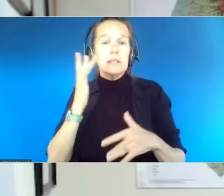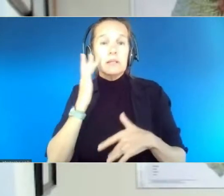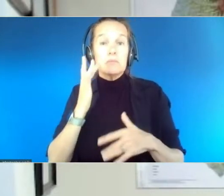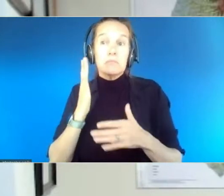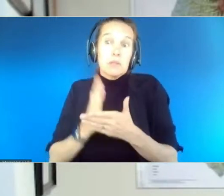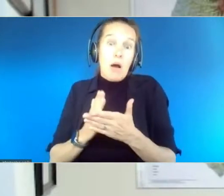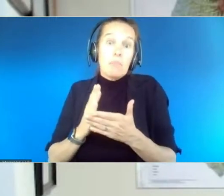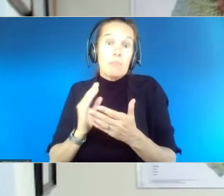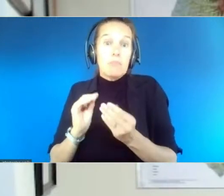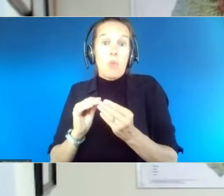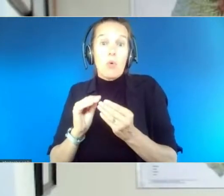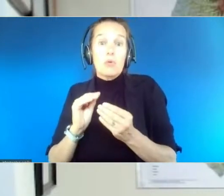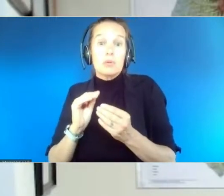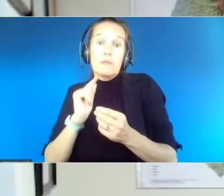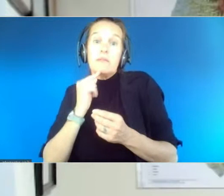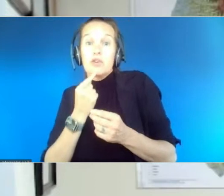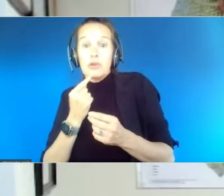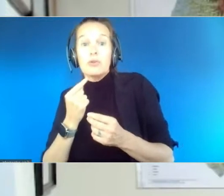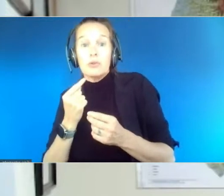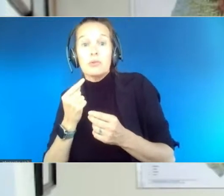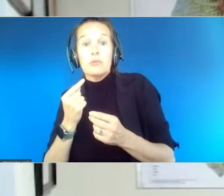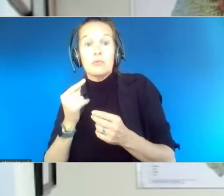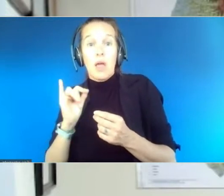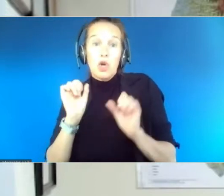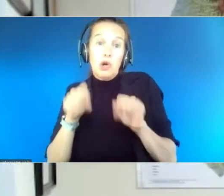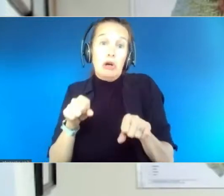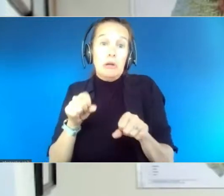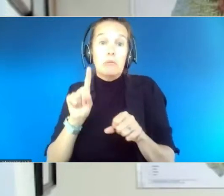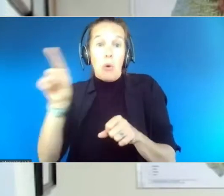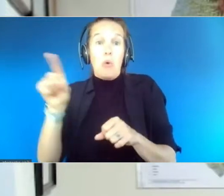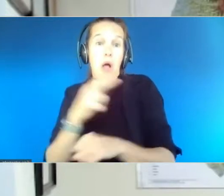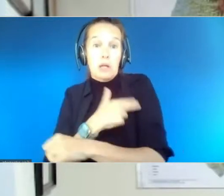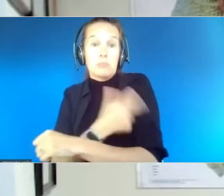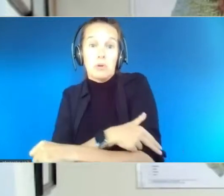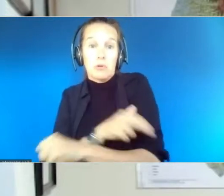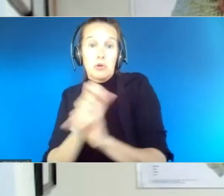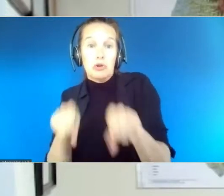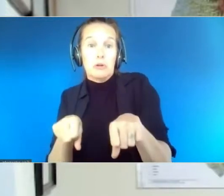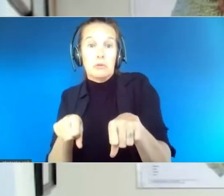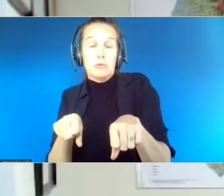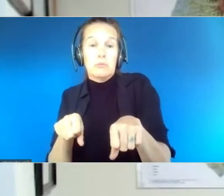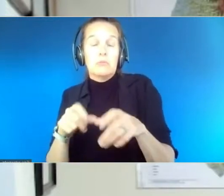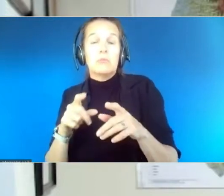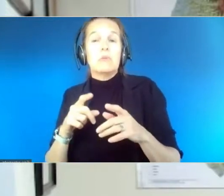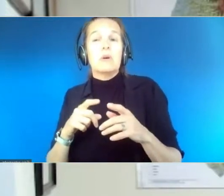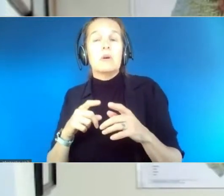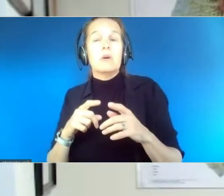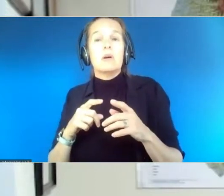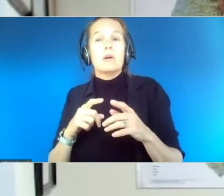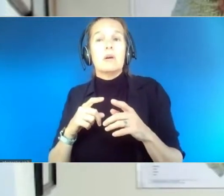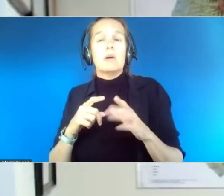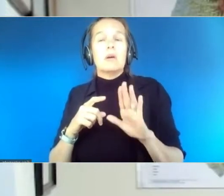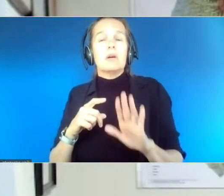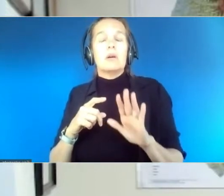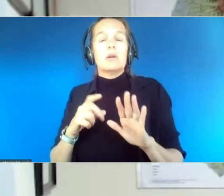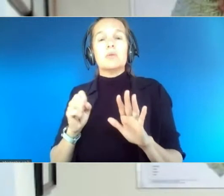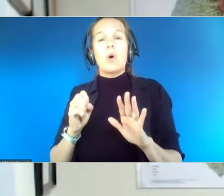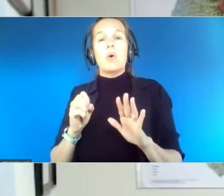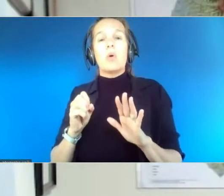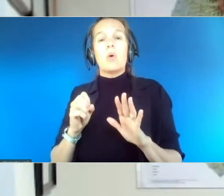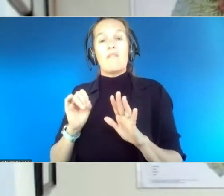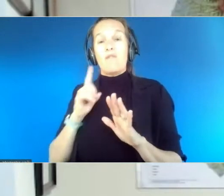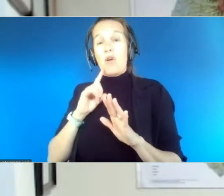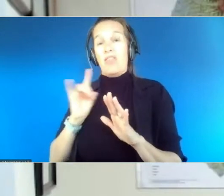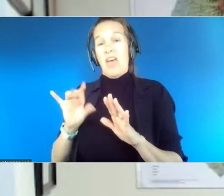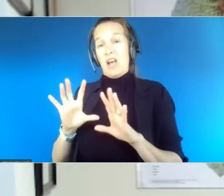it maybe extend into the hospitalization group. And so for that group in general, for